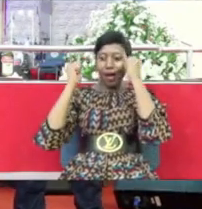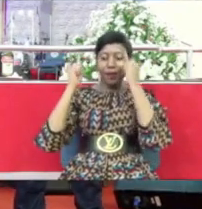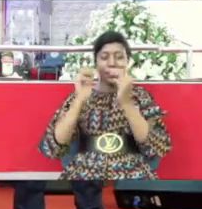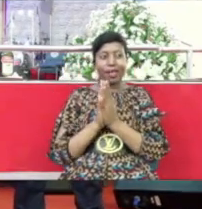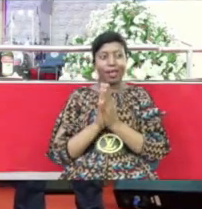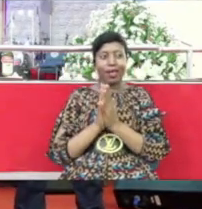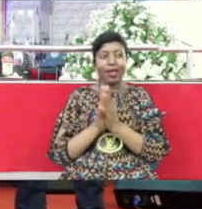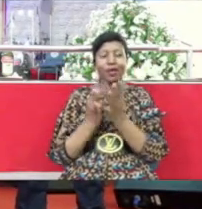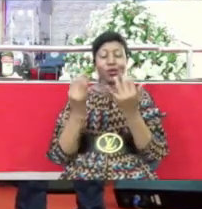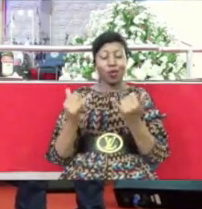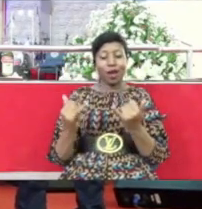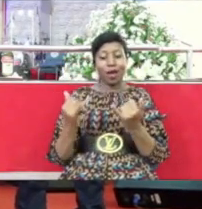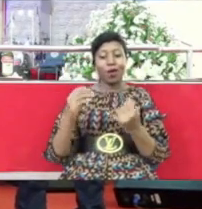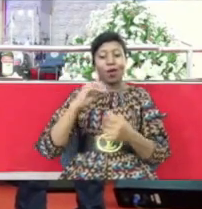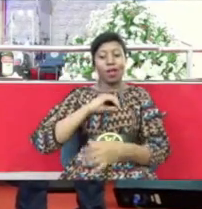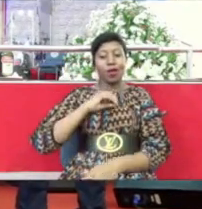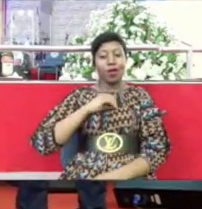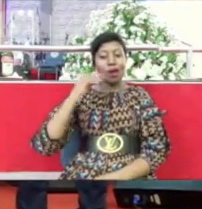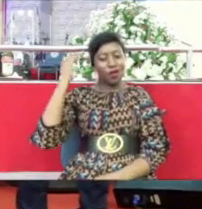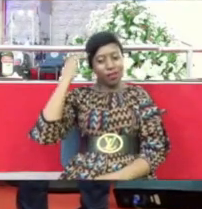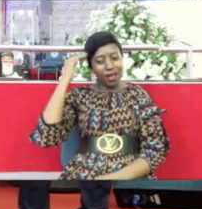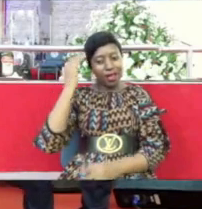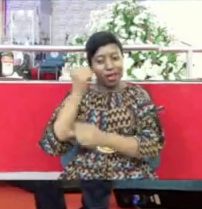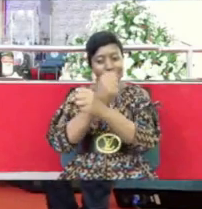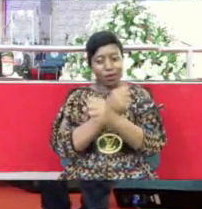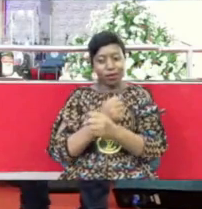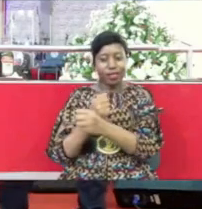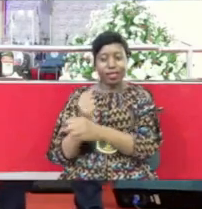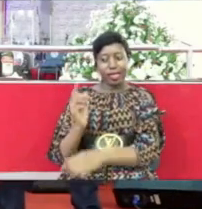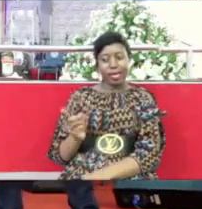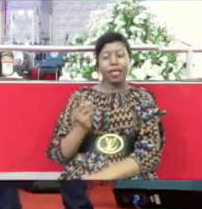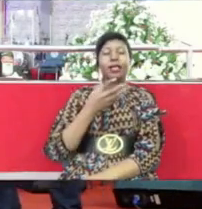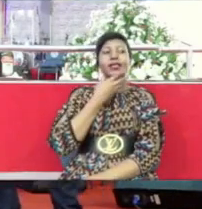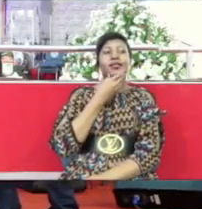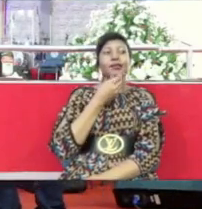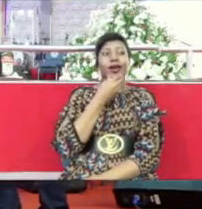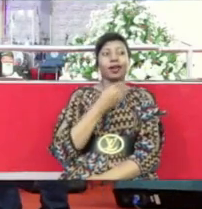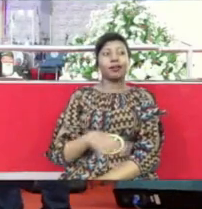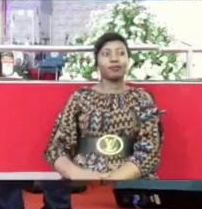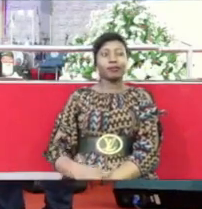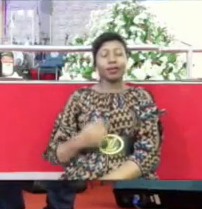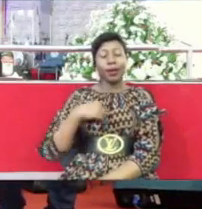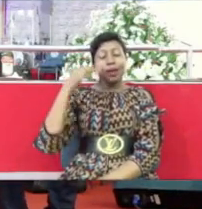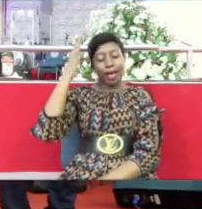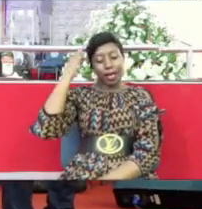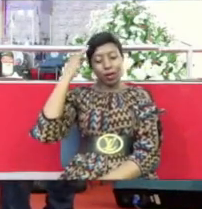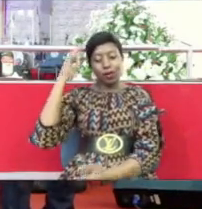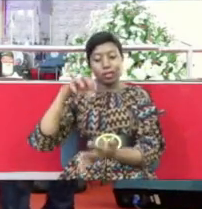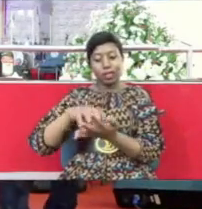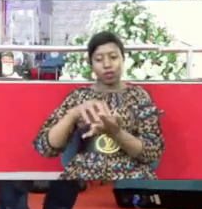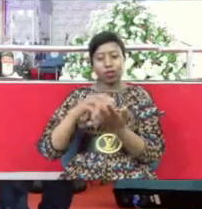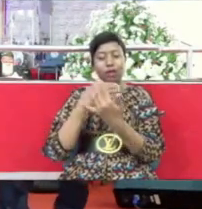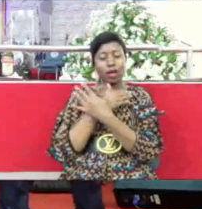owner of the head protected these men. Akamlinda huyu. I know there are situations that the owner of that head of yours